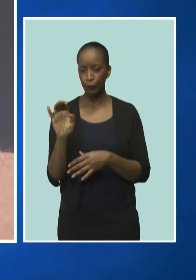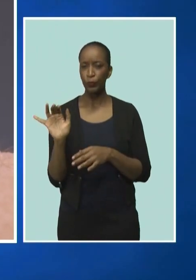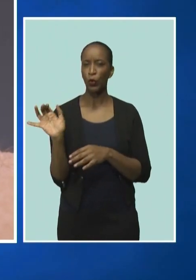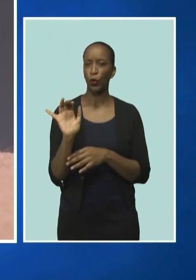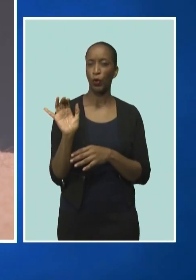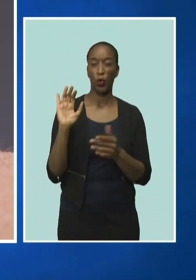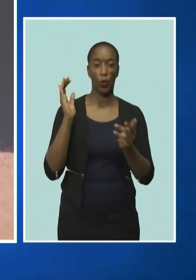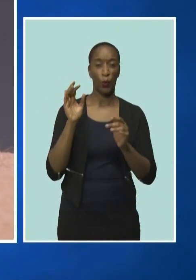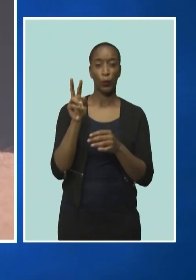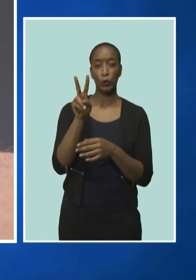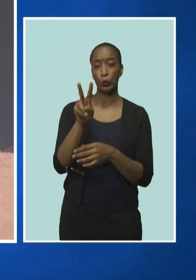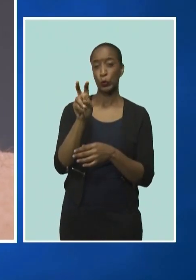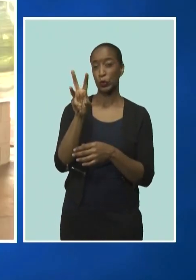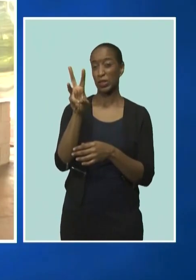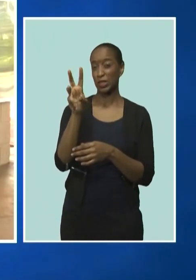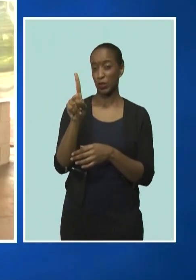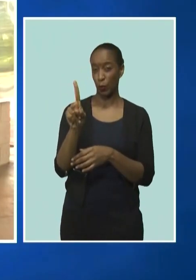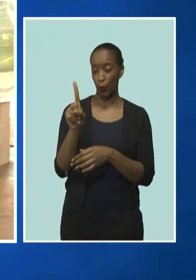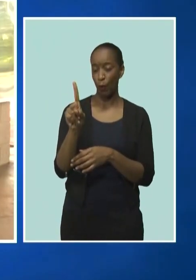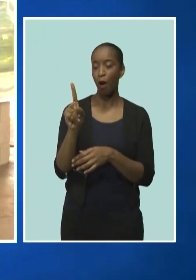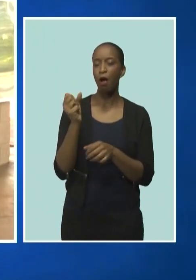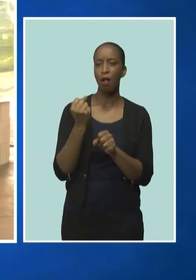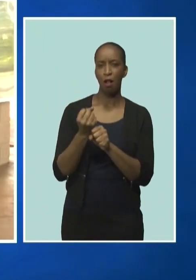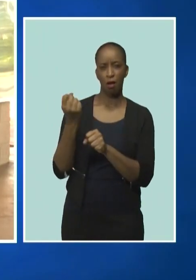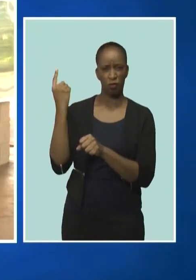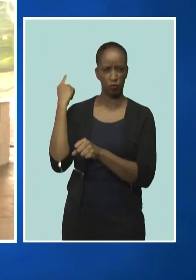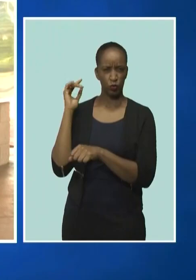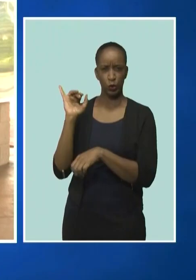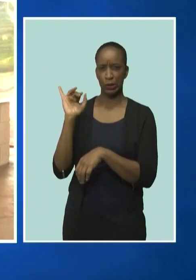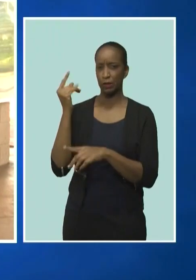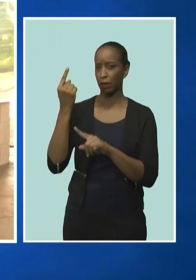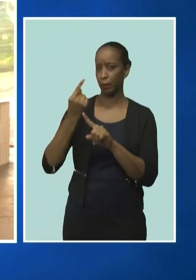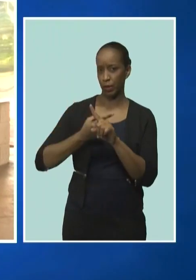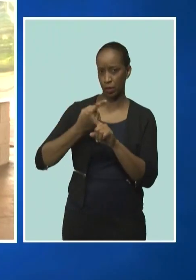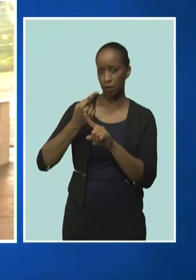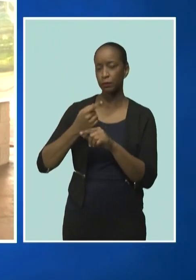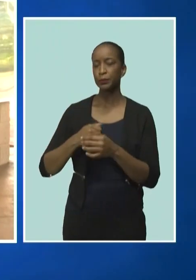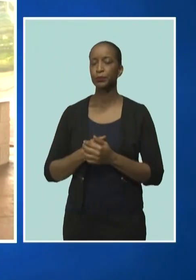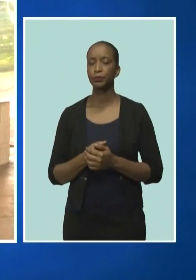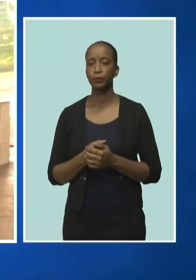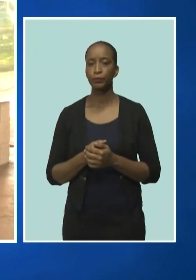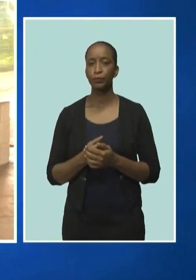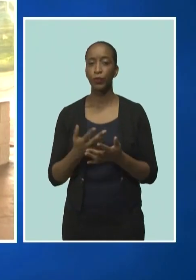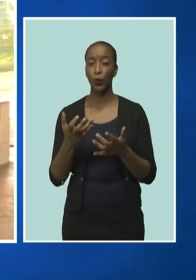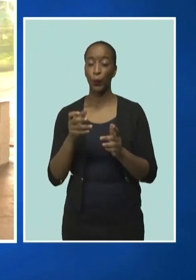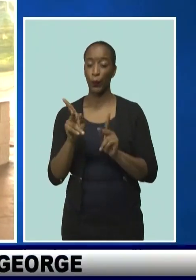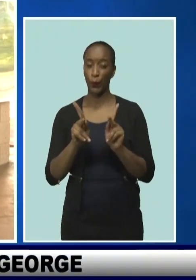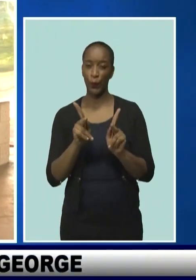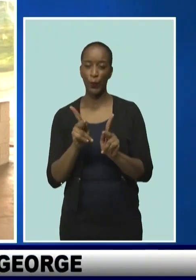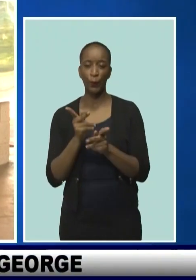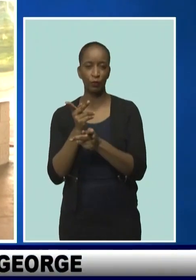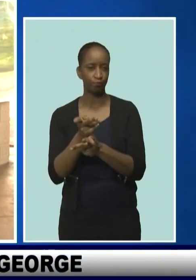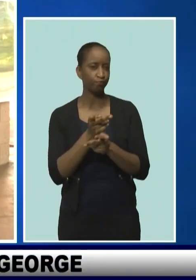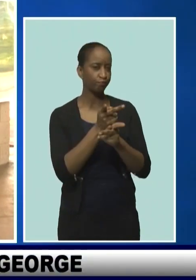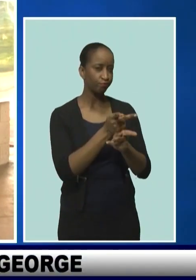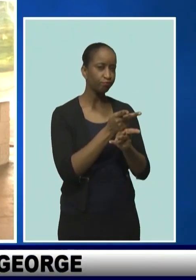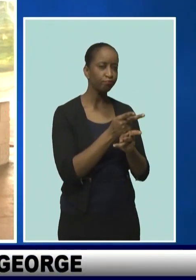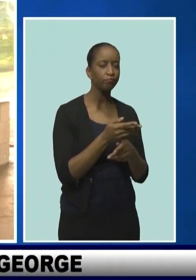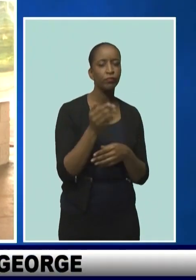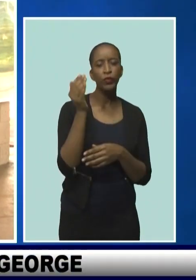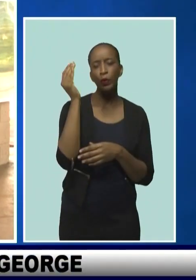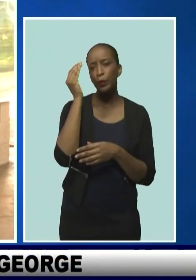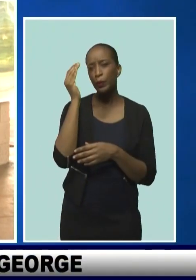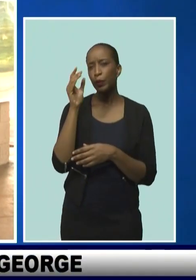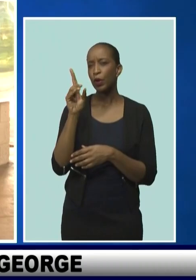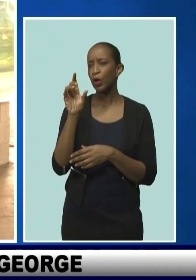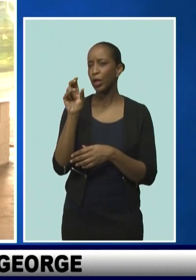same period last year. Dr. George wants people to be careful. We have multiple serotypes of dengue